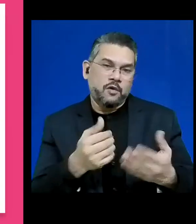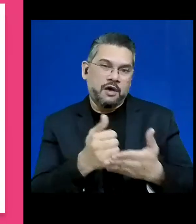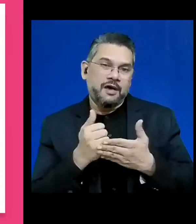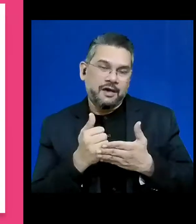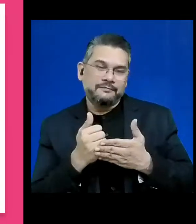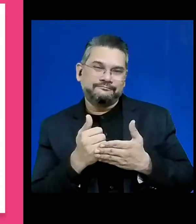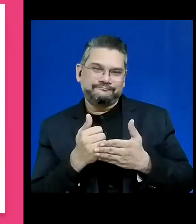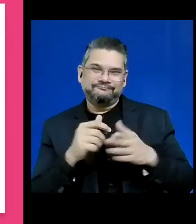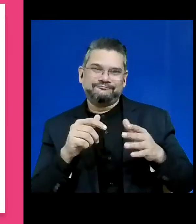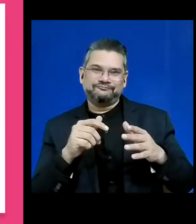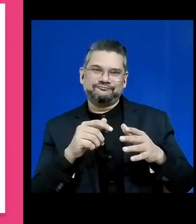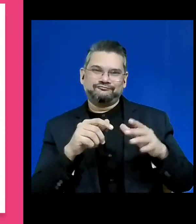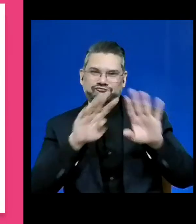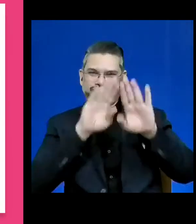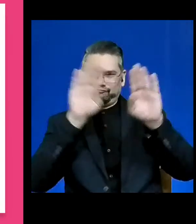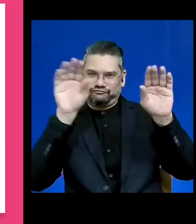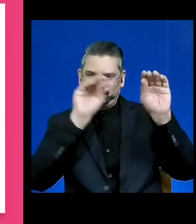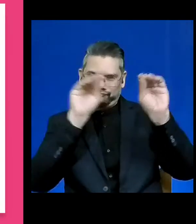of a website.